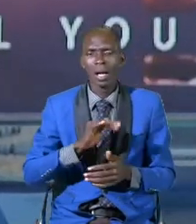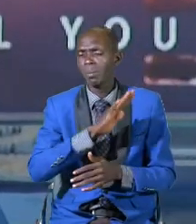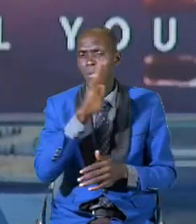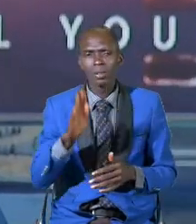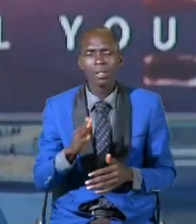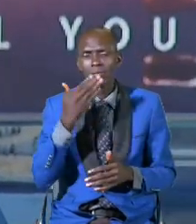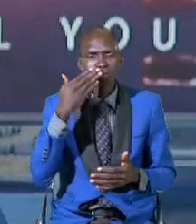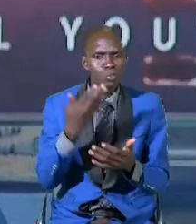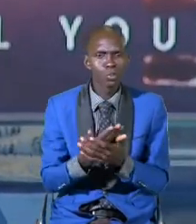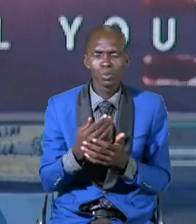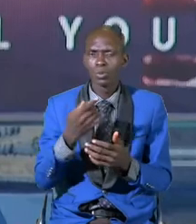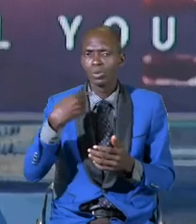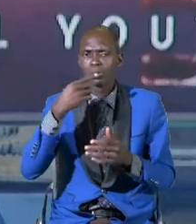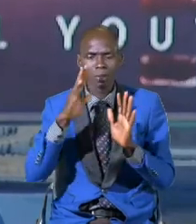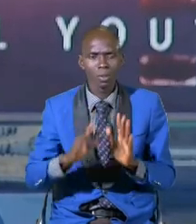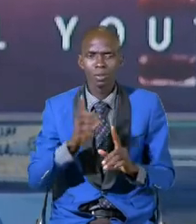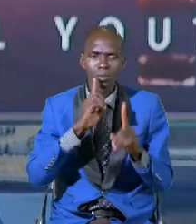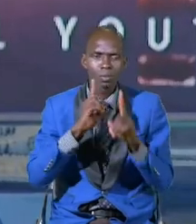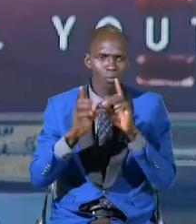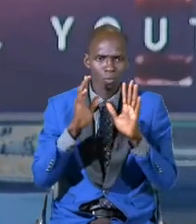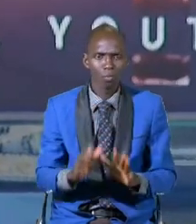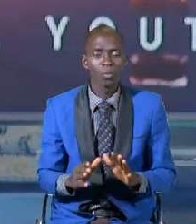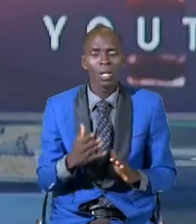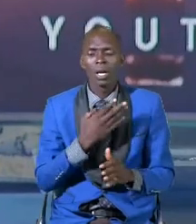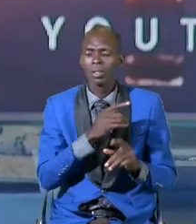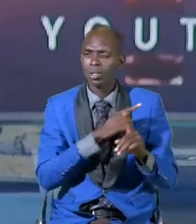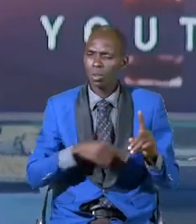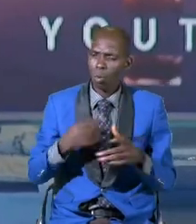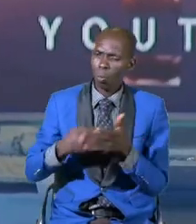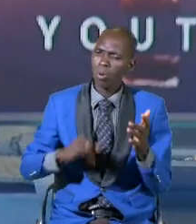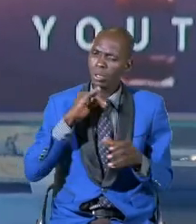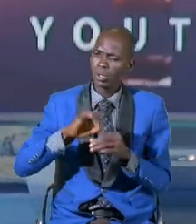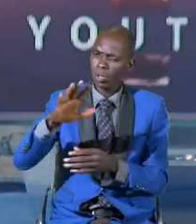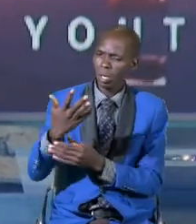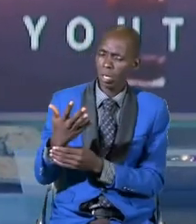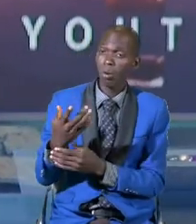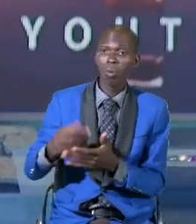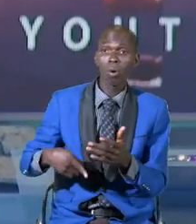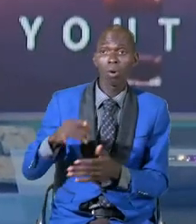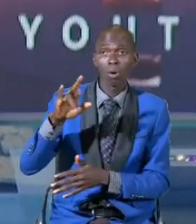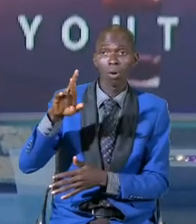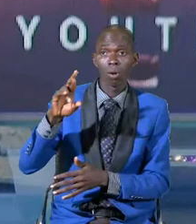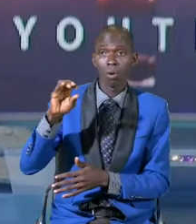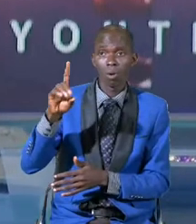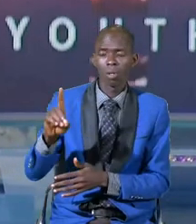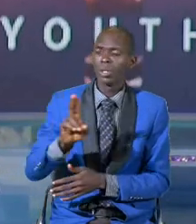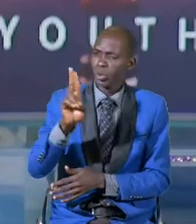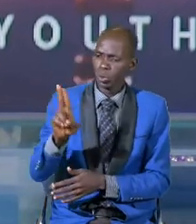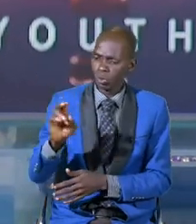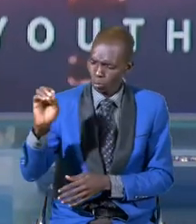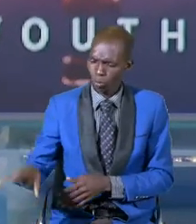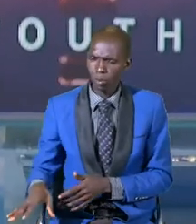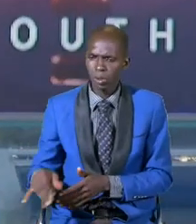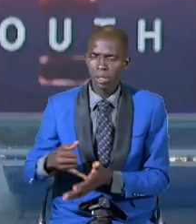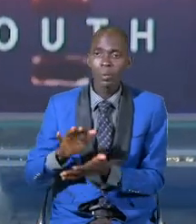do. And then the Lord said, what's that in your hand? He said, it's a rod, throw it down. It became a serpent, pick it up, and